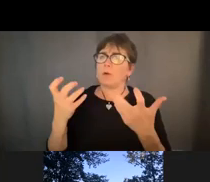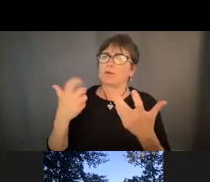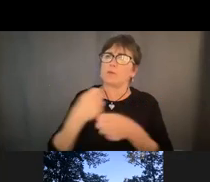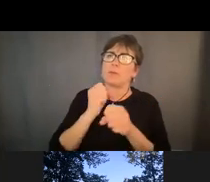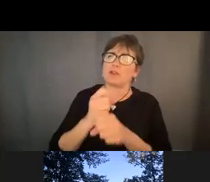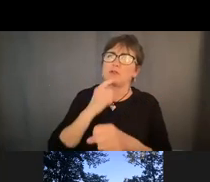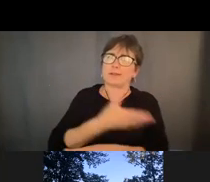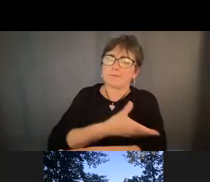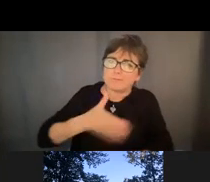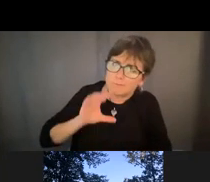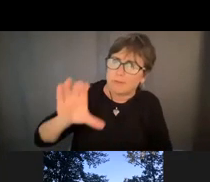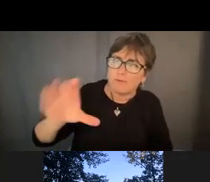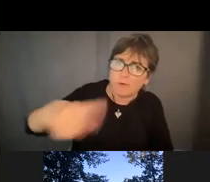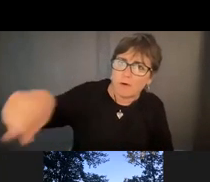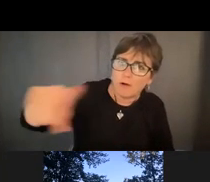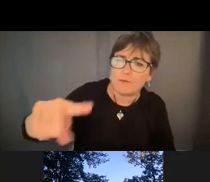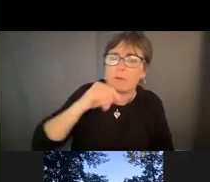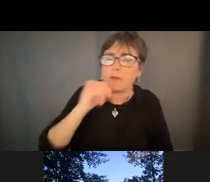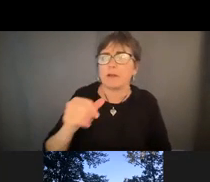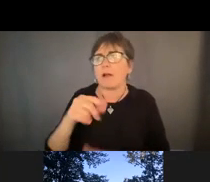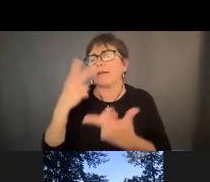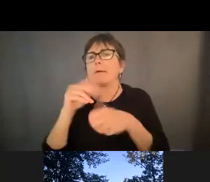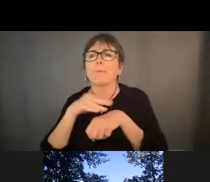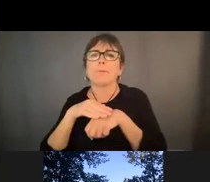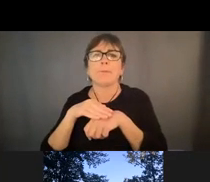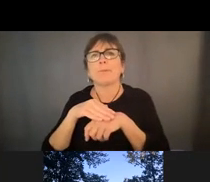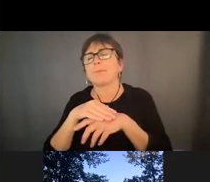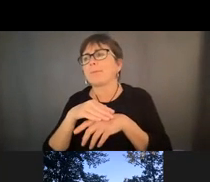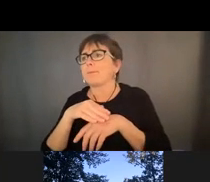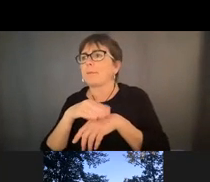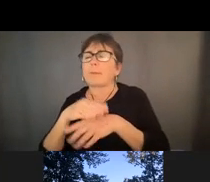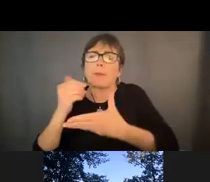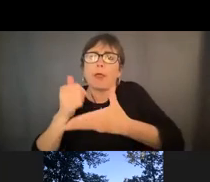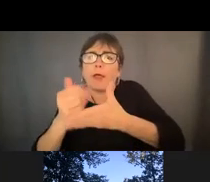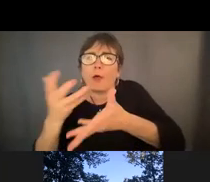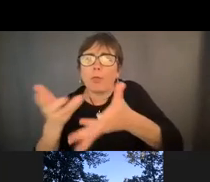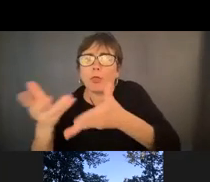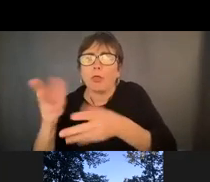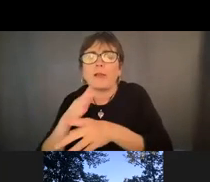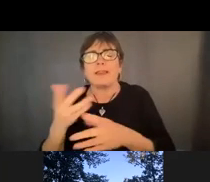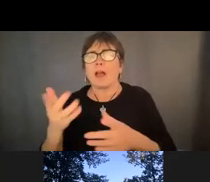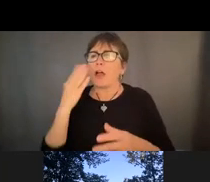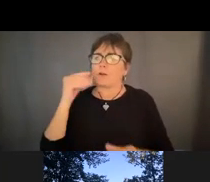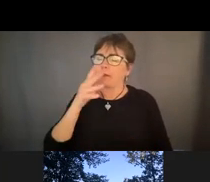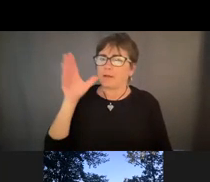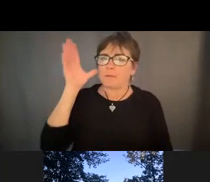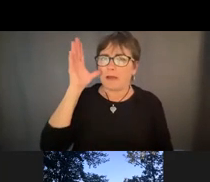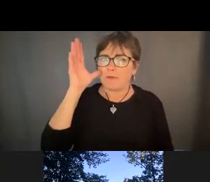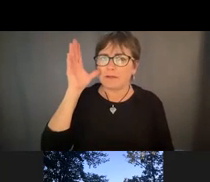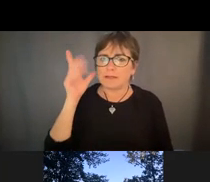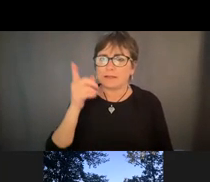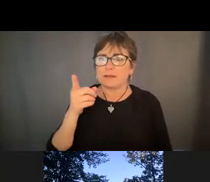I know that parent centers already believe and embrace this, this model. However, I feel like they're still